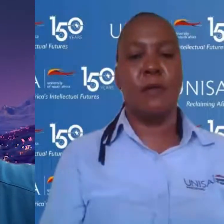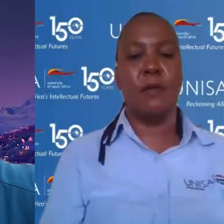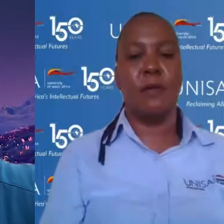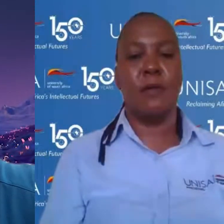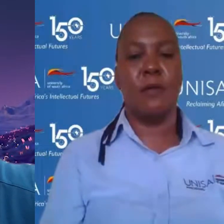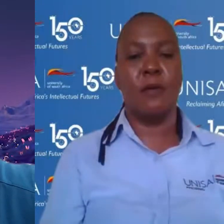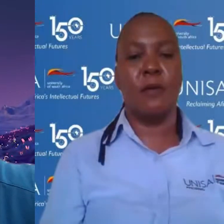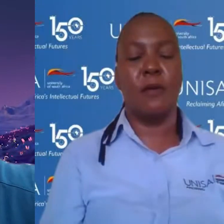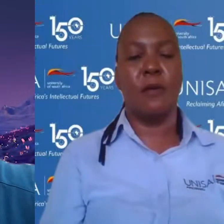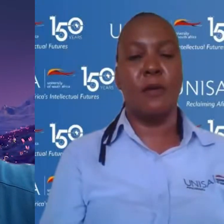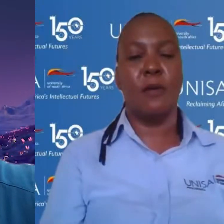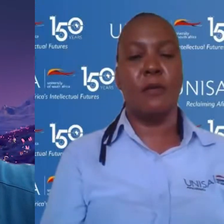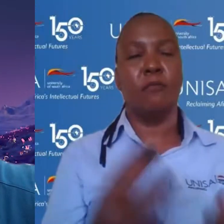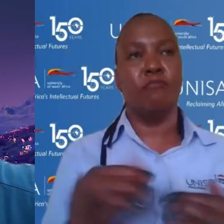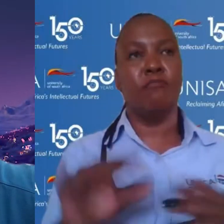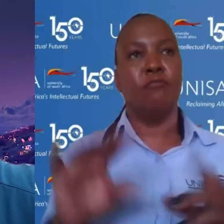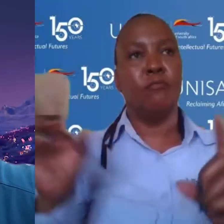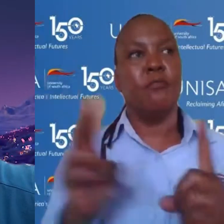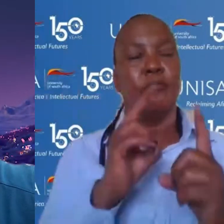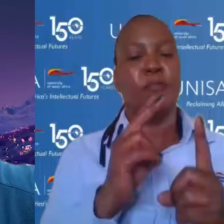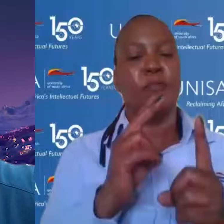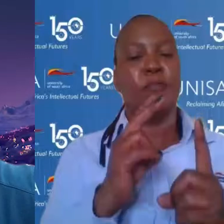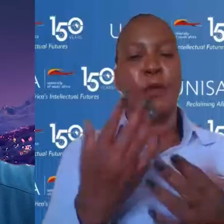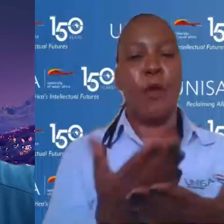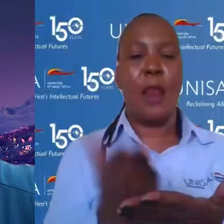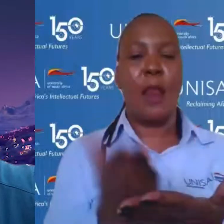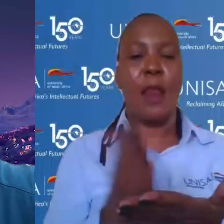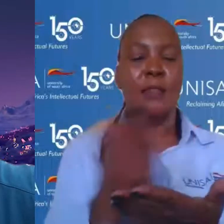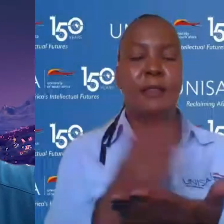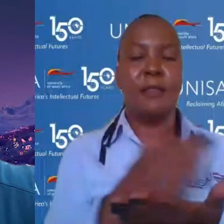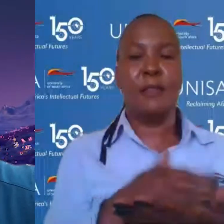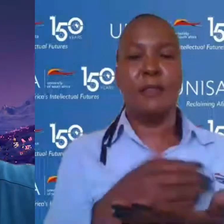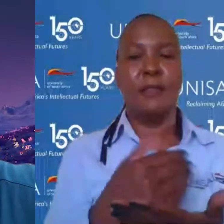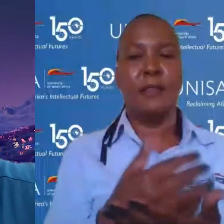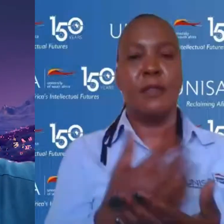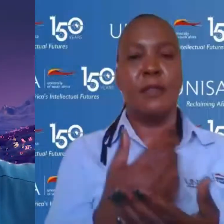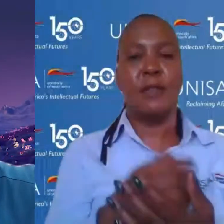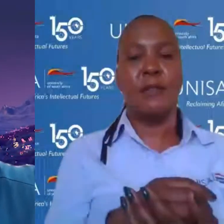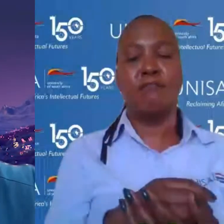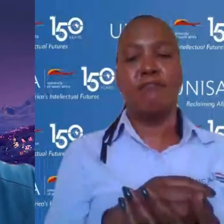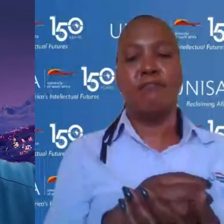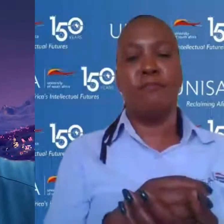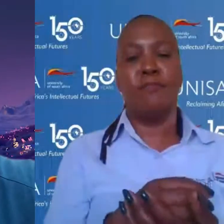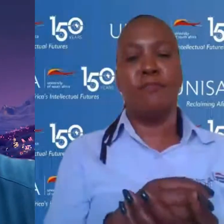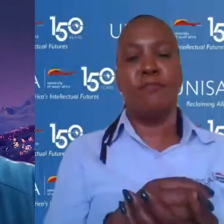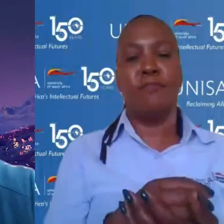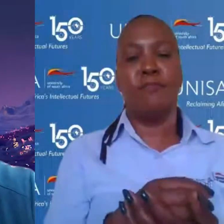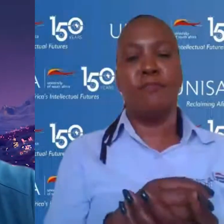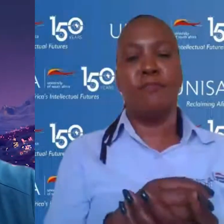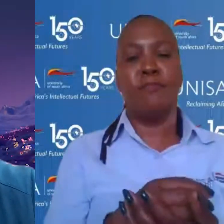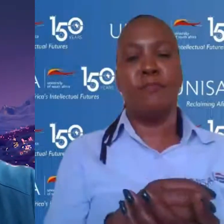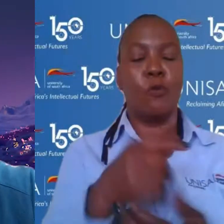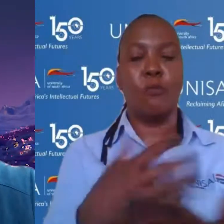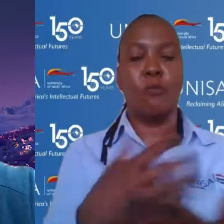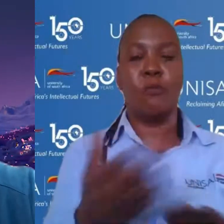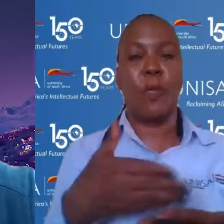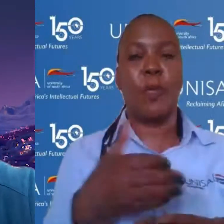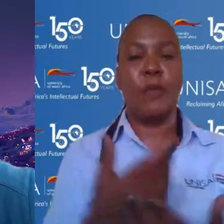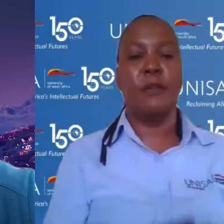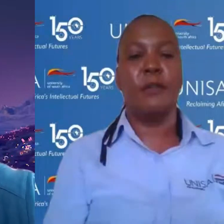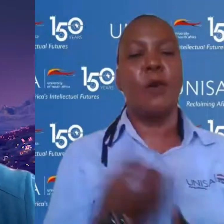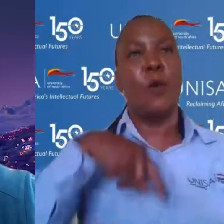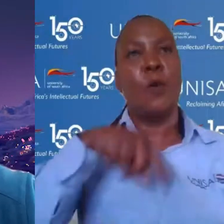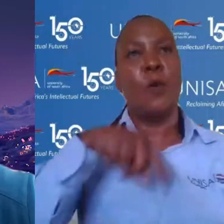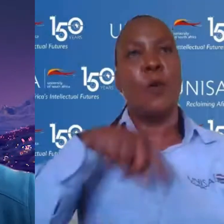I see there are no lessons for Windhoek tomorrow. All right, so we do not